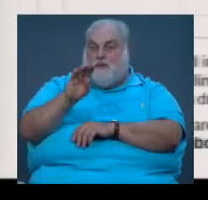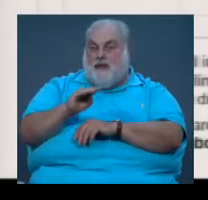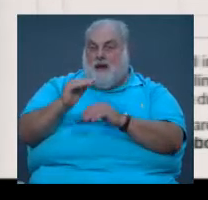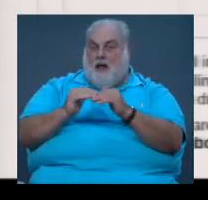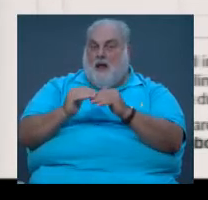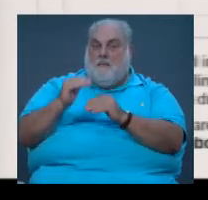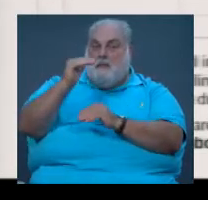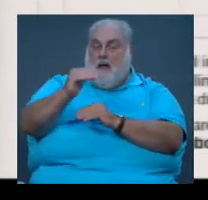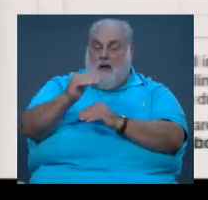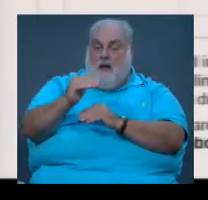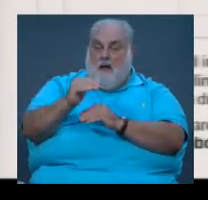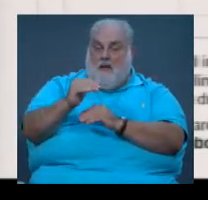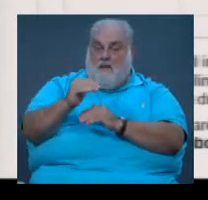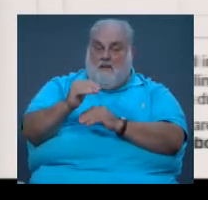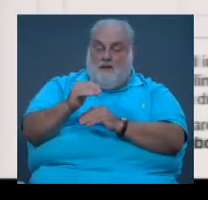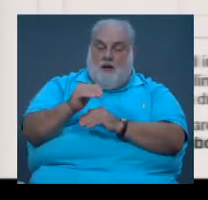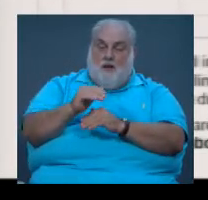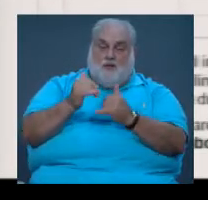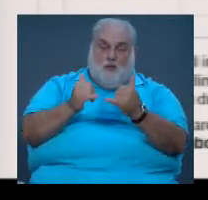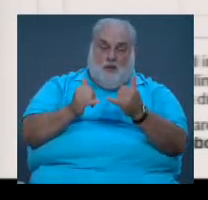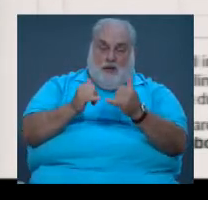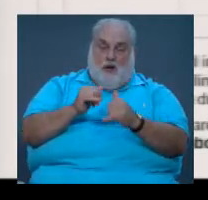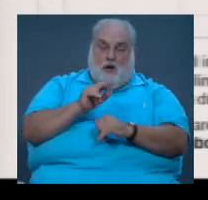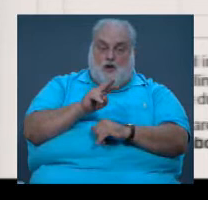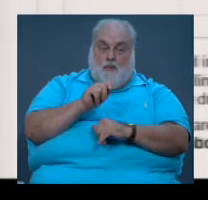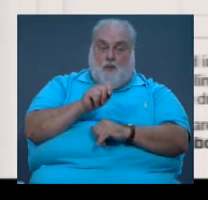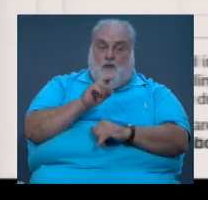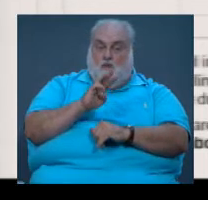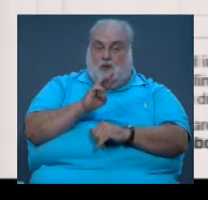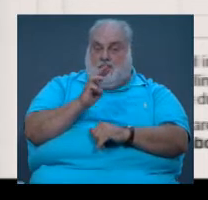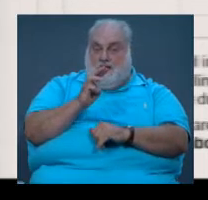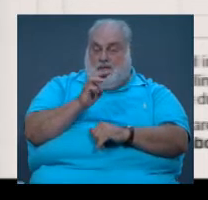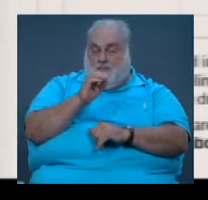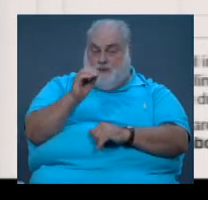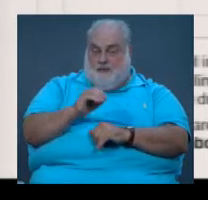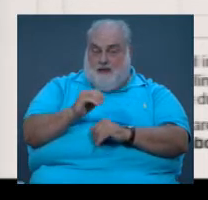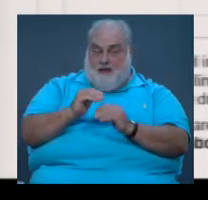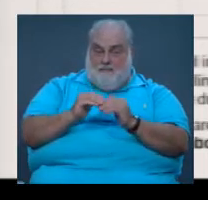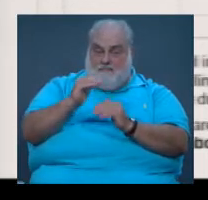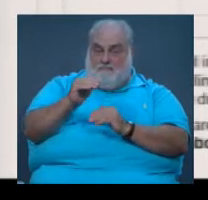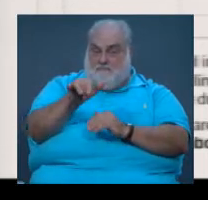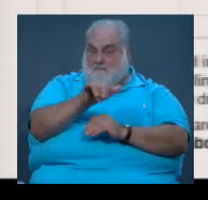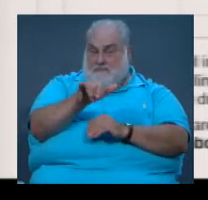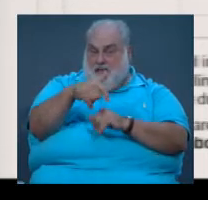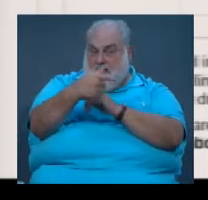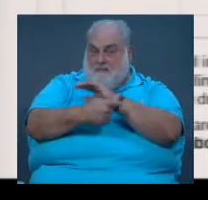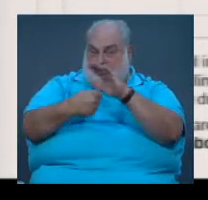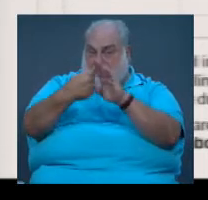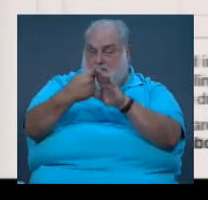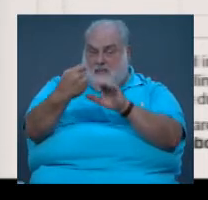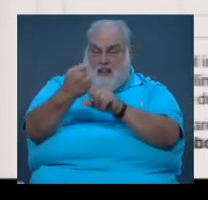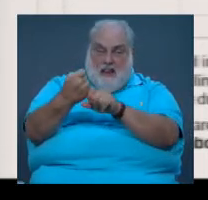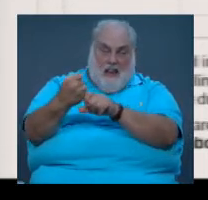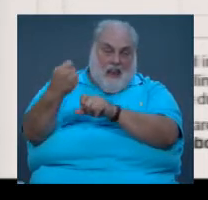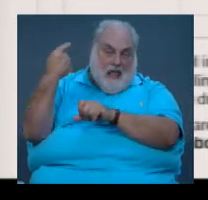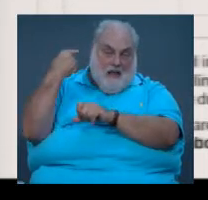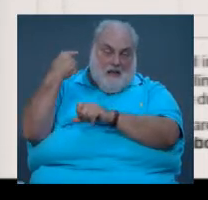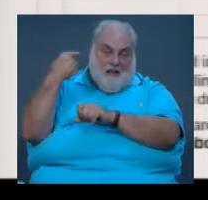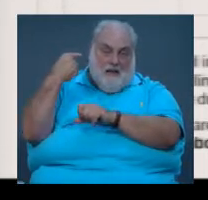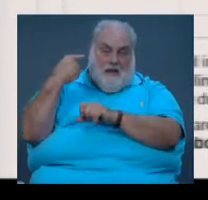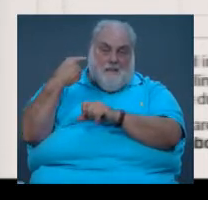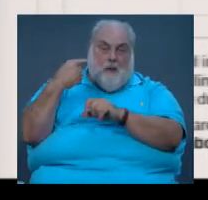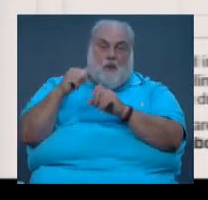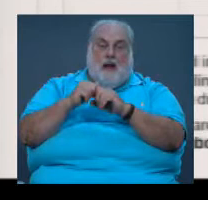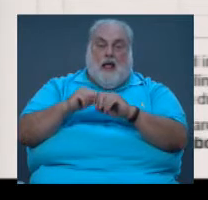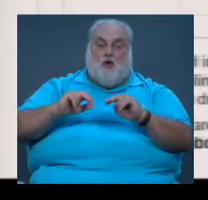we're at 2.64% above our budget and 4.3% above the same period a year ago. But again, when I normalize